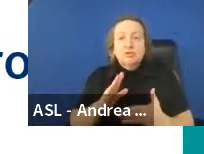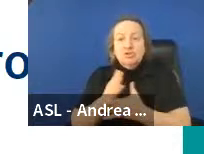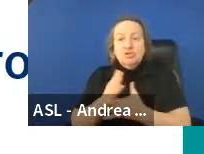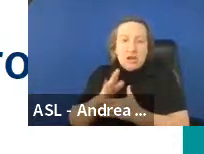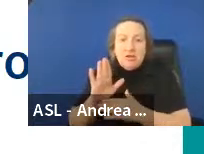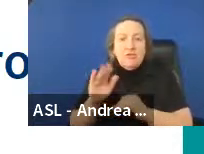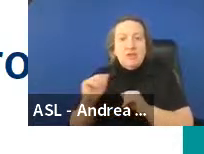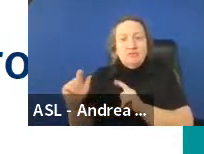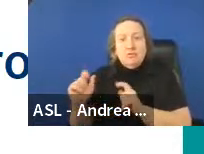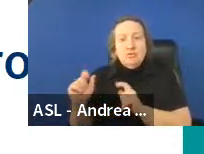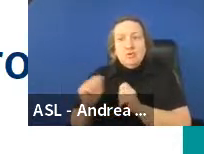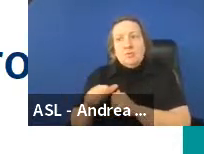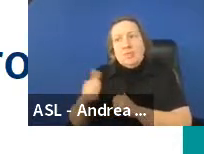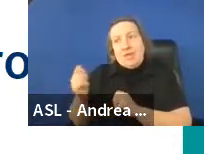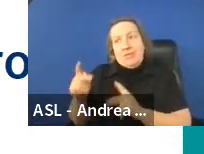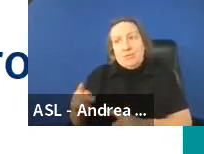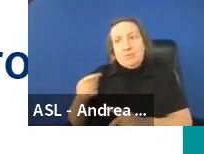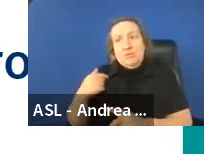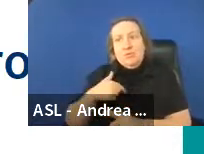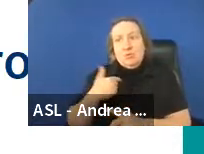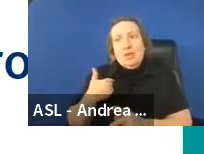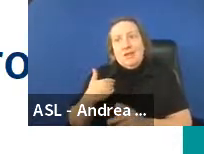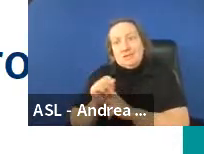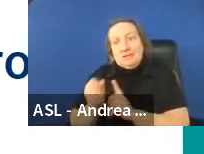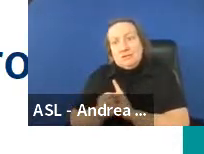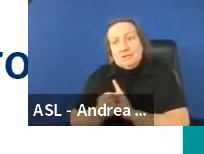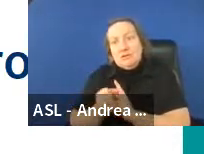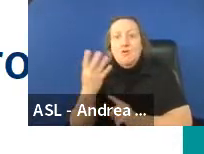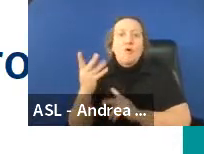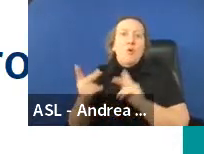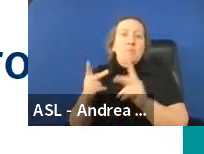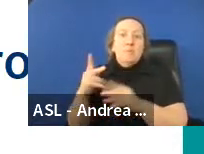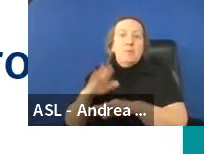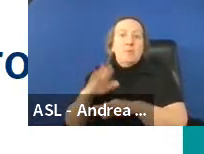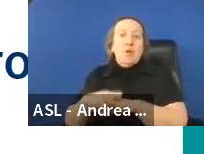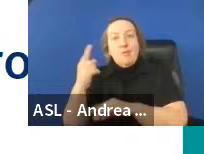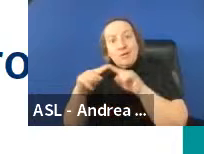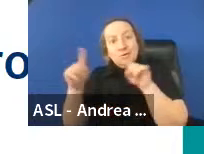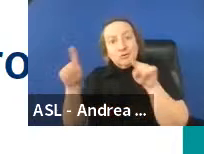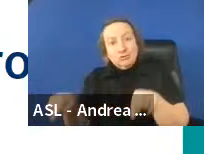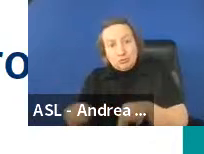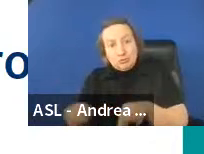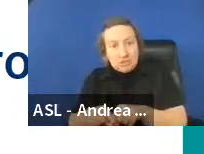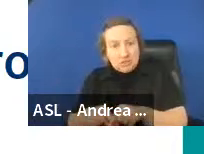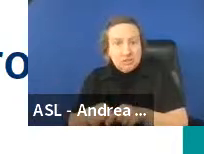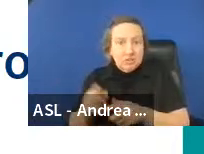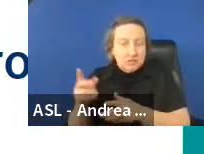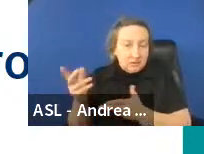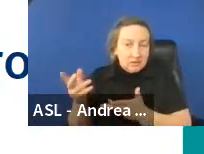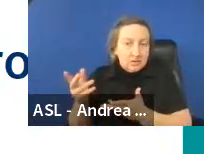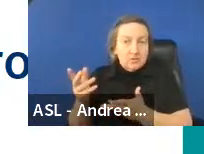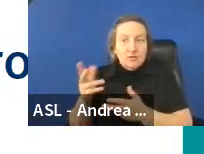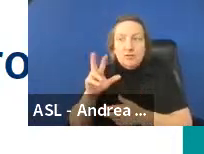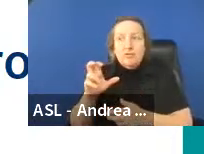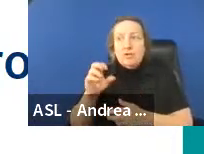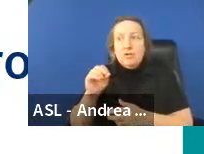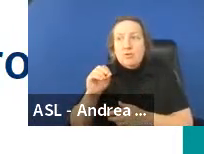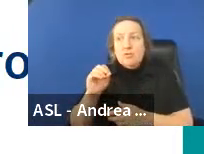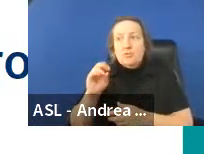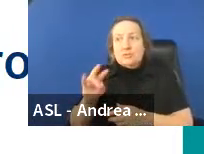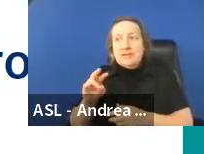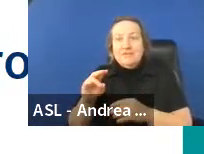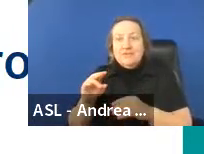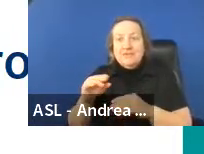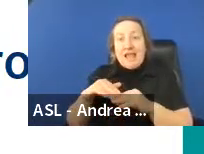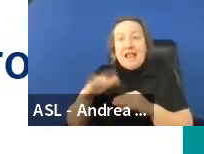screen with another individual. So we had situations where there was 4 people to 1 screen. So it's that 307 is the least amount